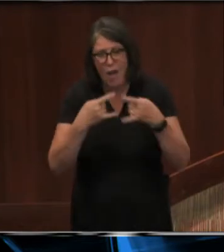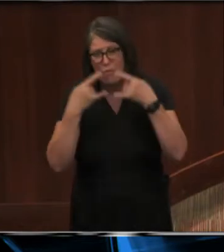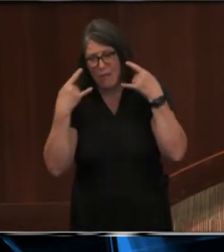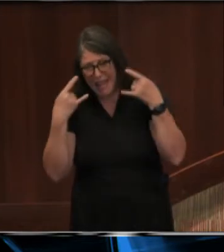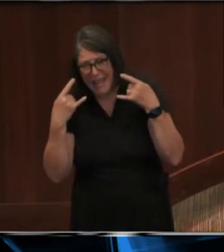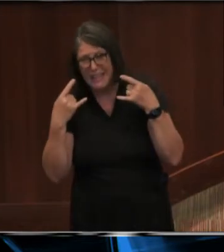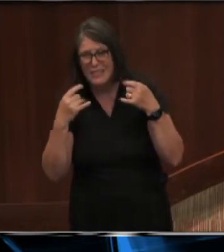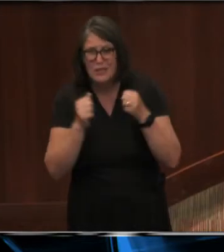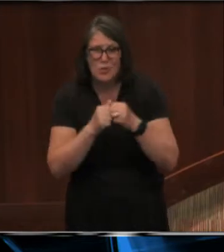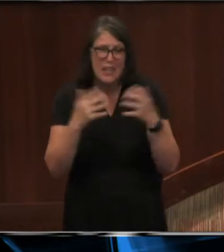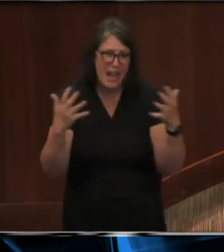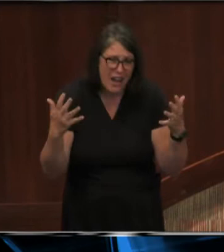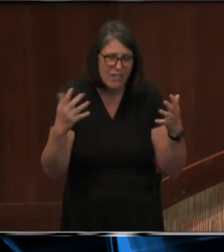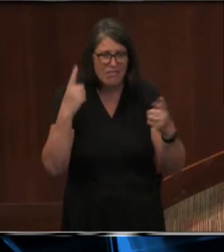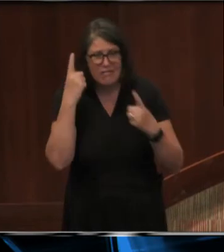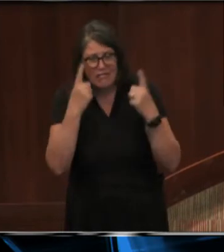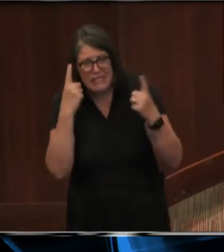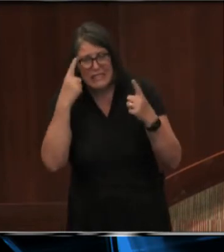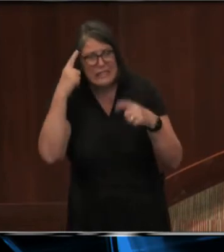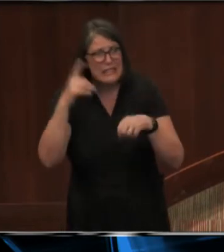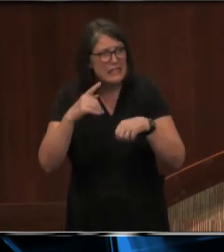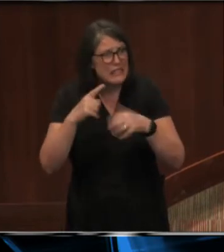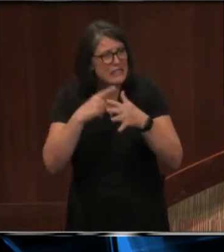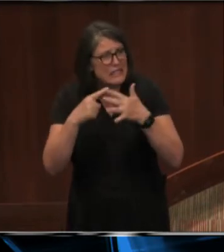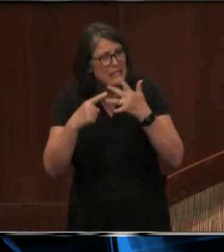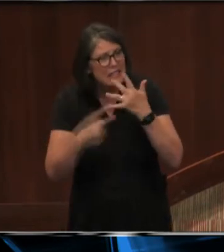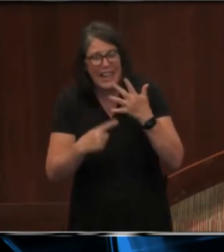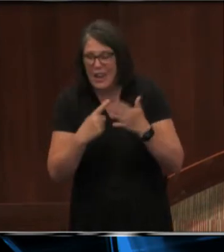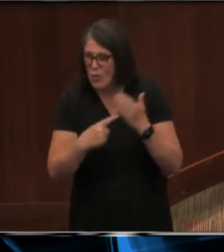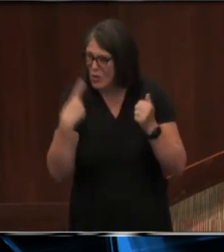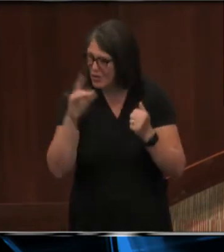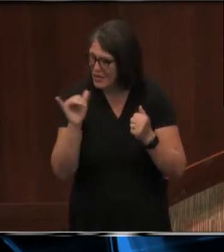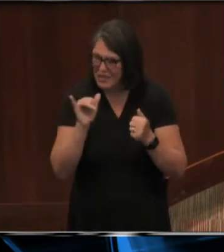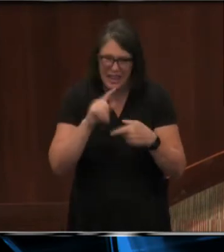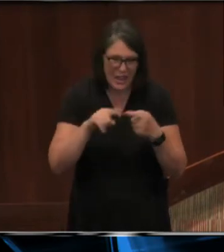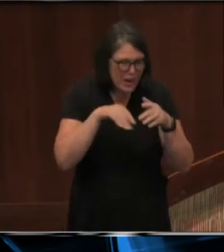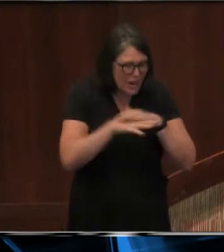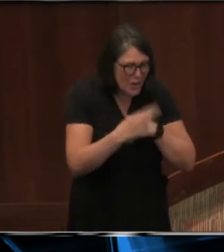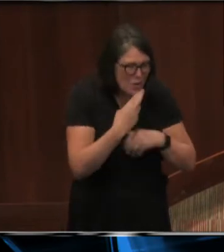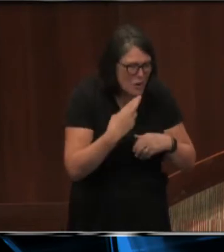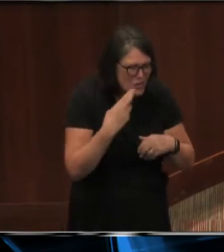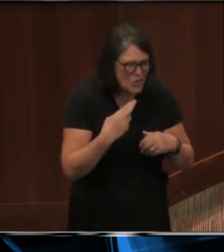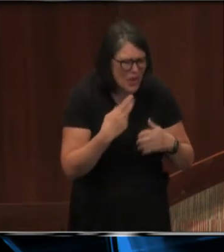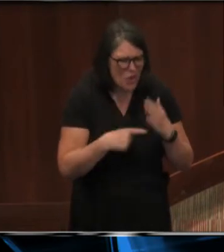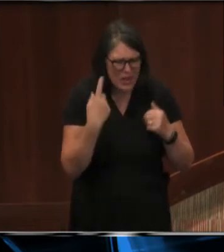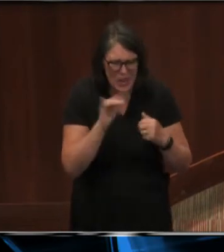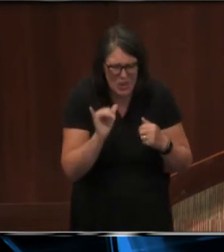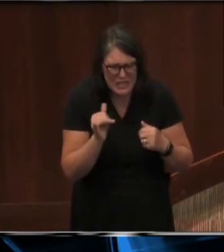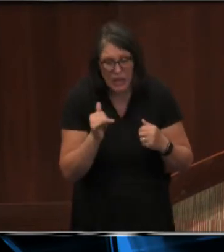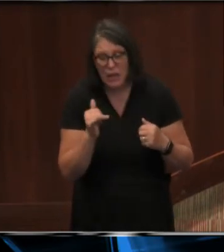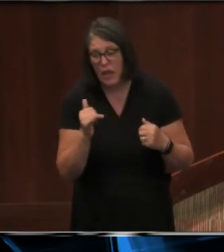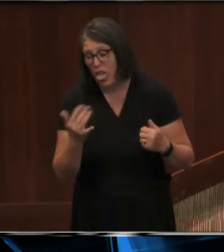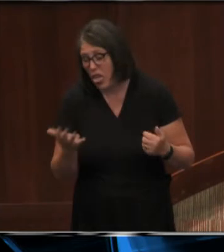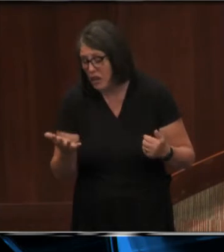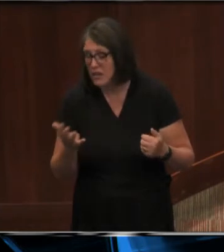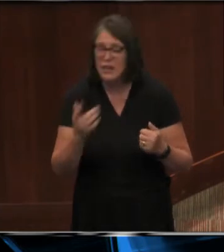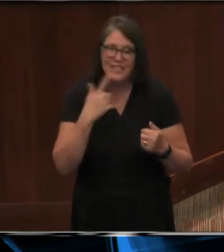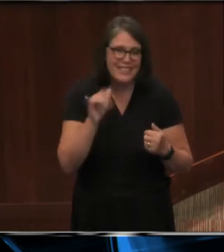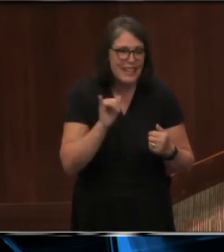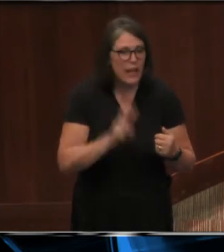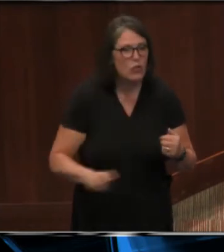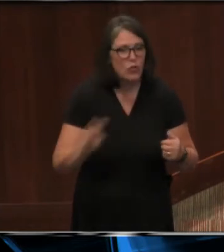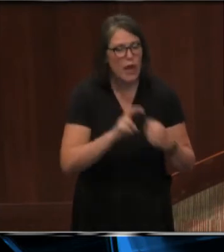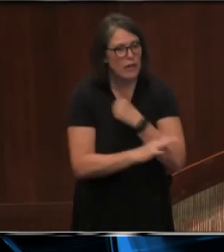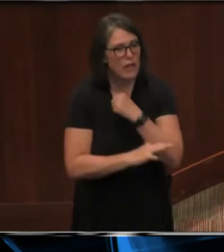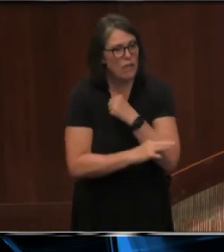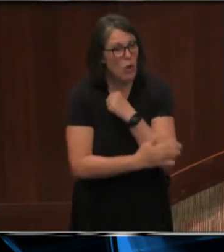mask, and what that's going to look like when I walk in and out of the restaurant. Because, it's like traveling in a foreign